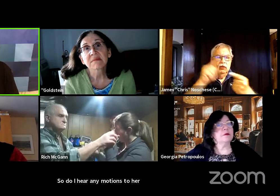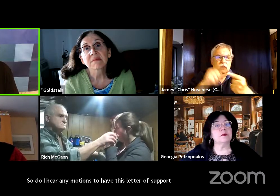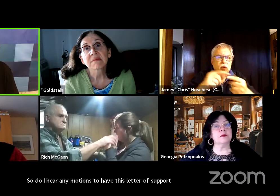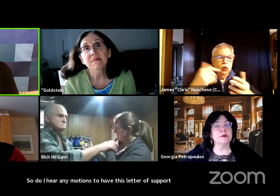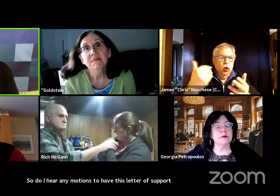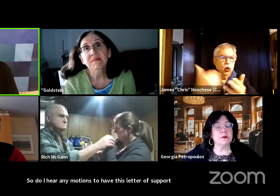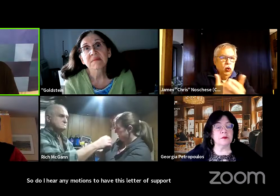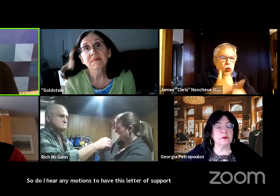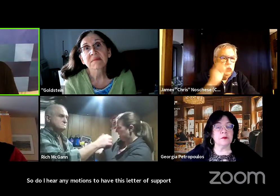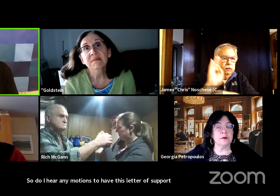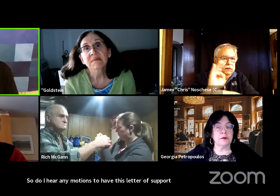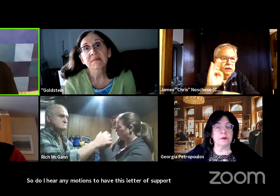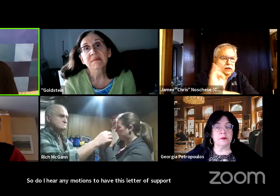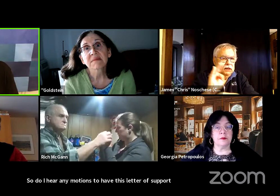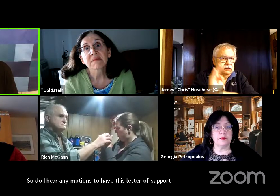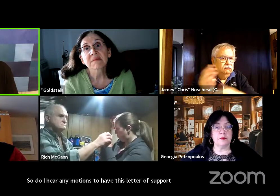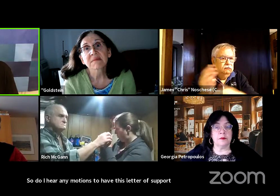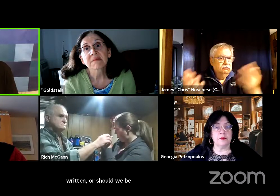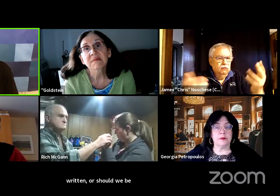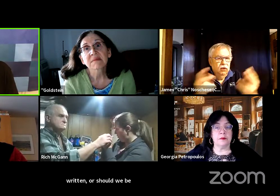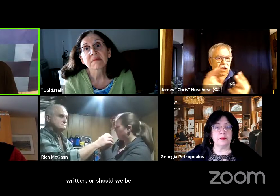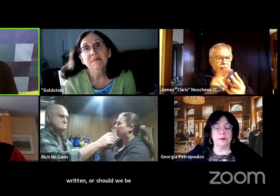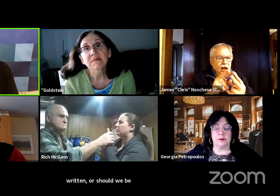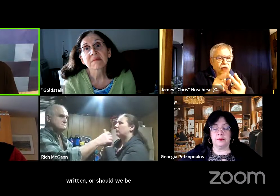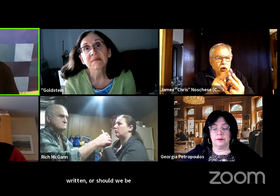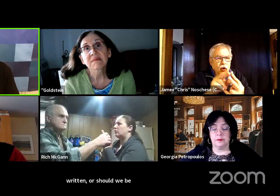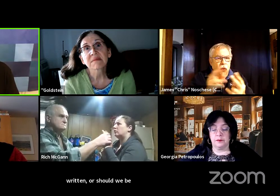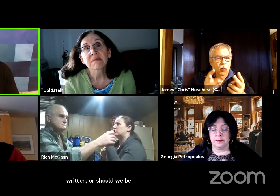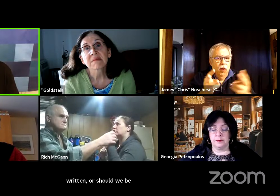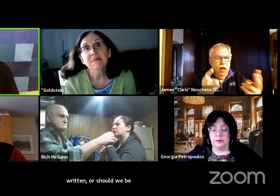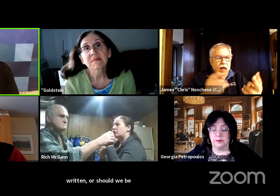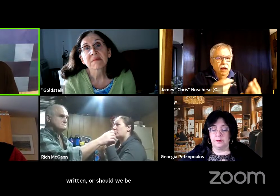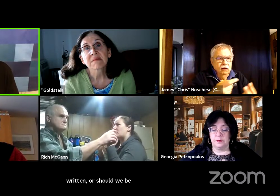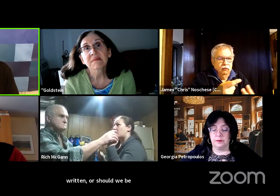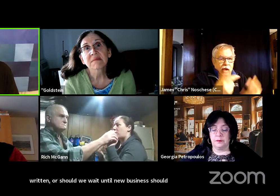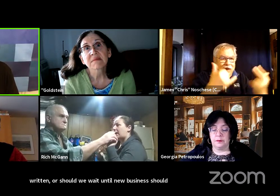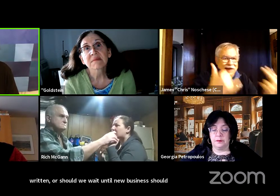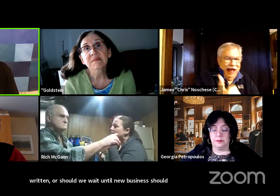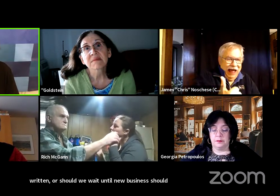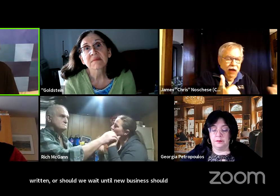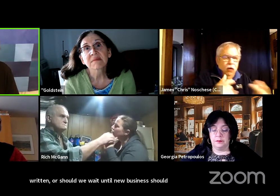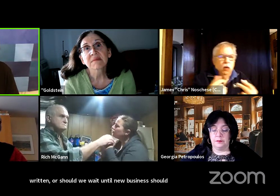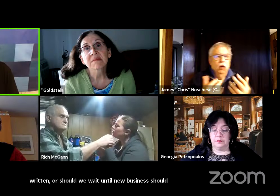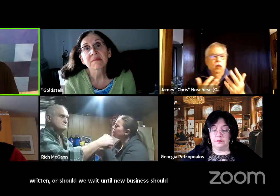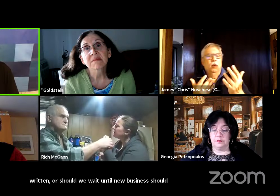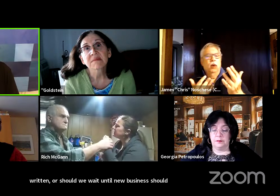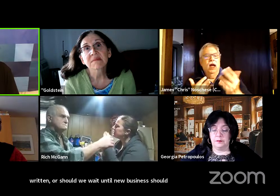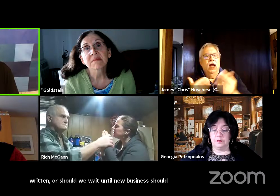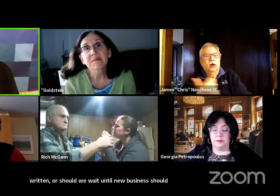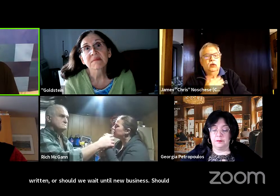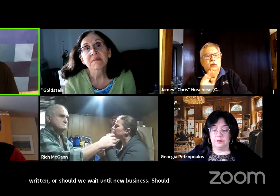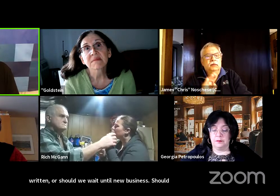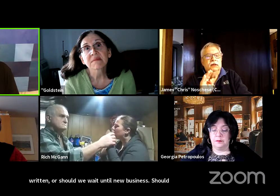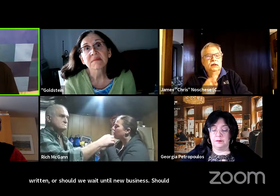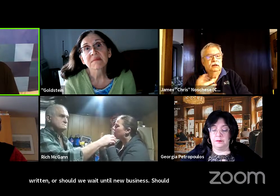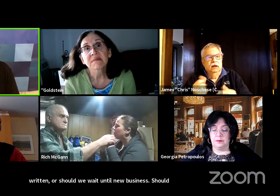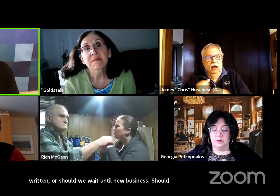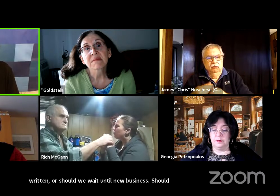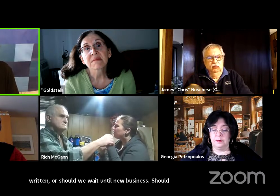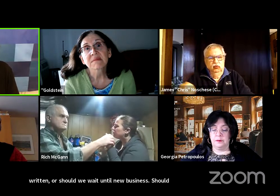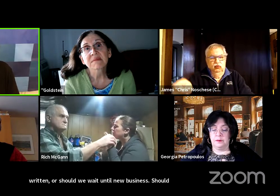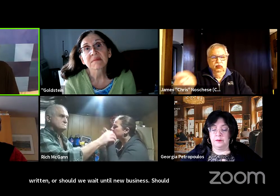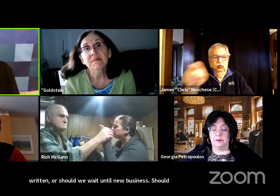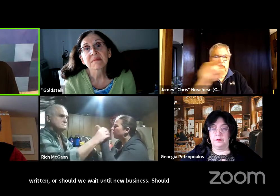written, or should we wait until new business? Should we do it now? Either way, would you like to do this now